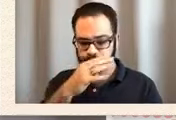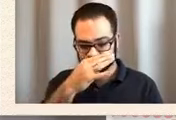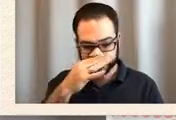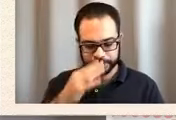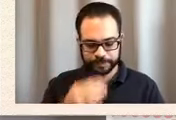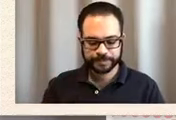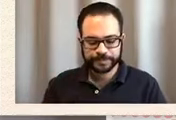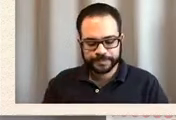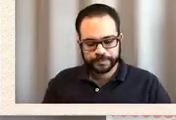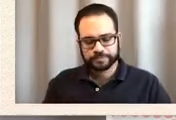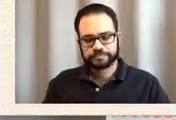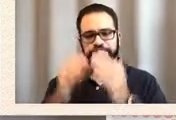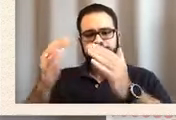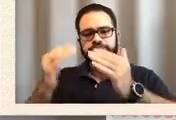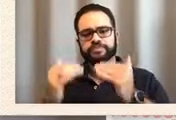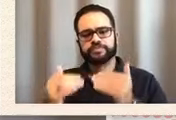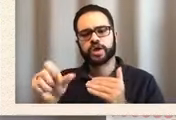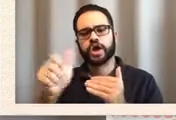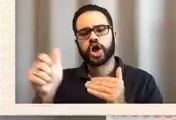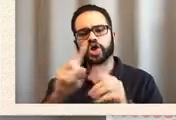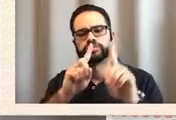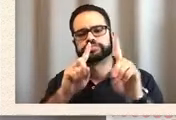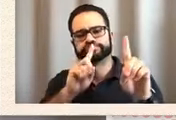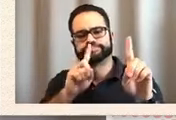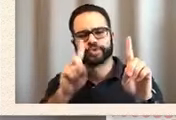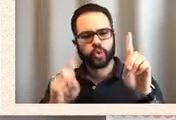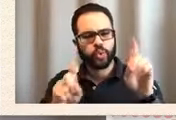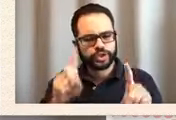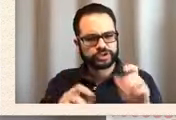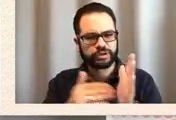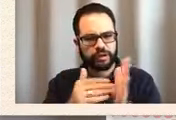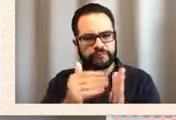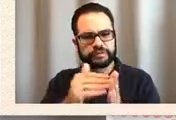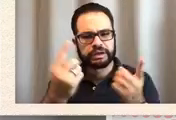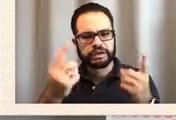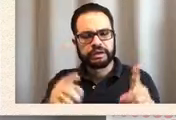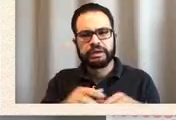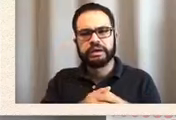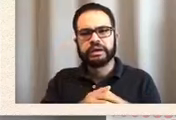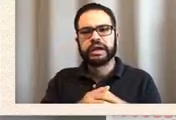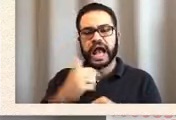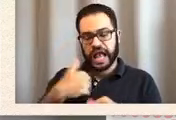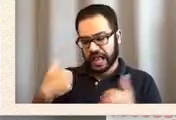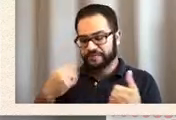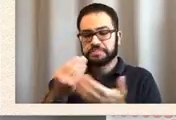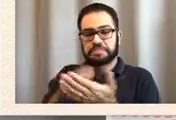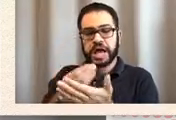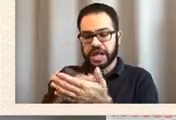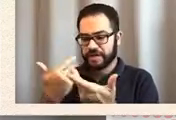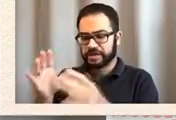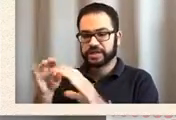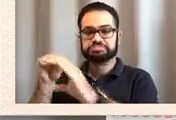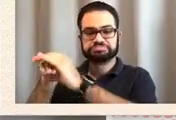Going on to the next frequently asked question we receive is, I have funds, I invested in an account, how